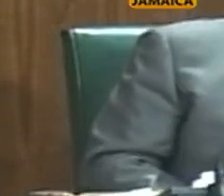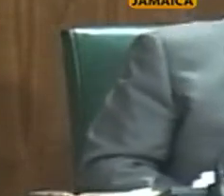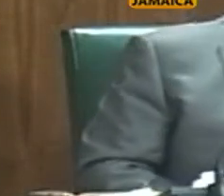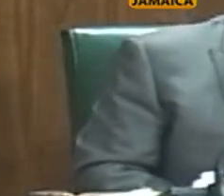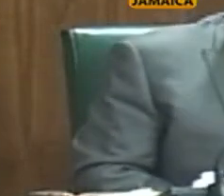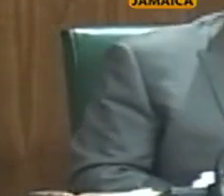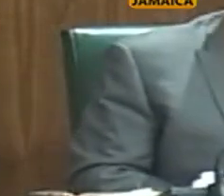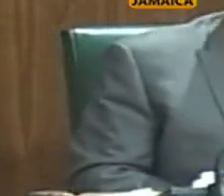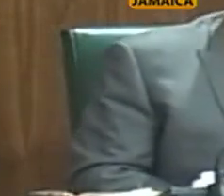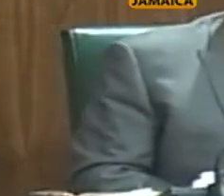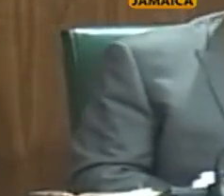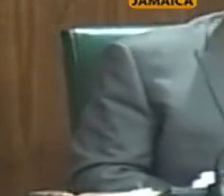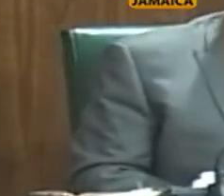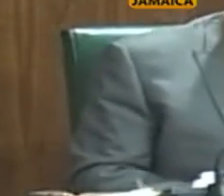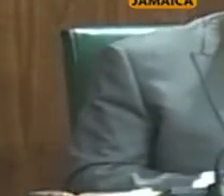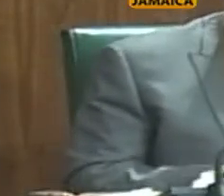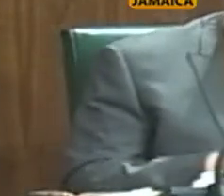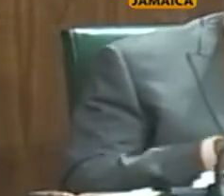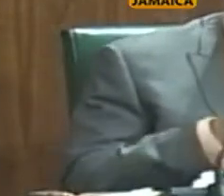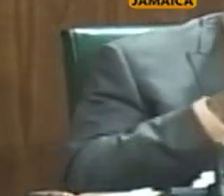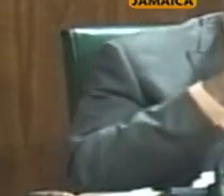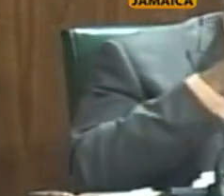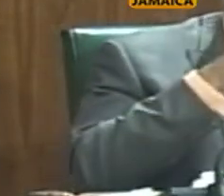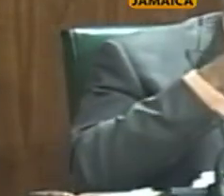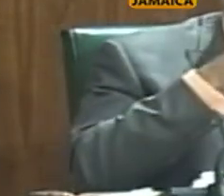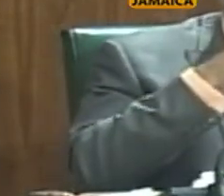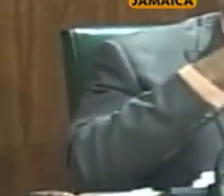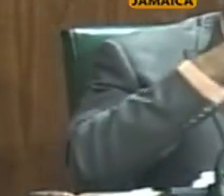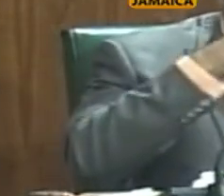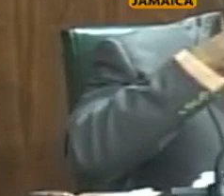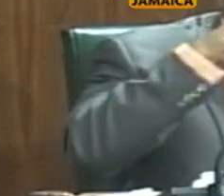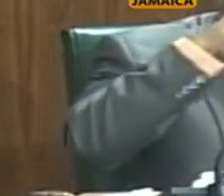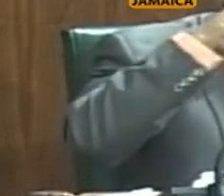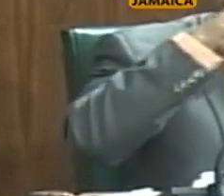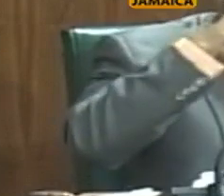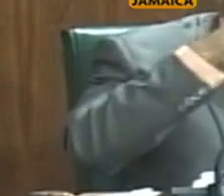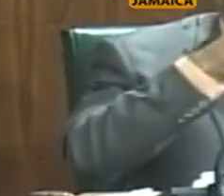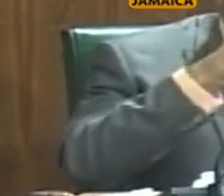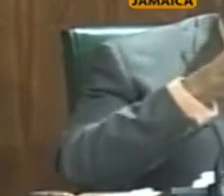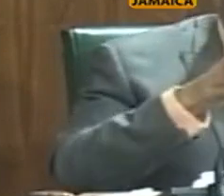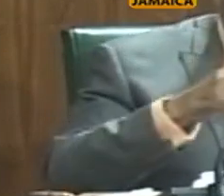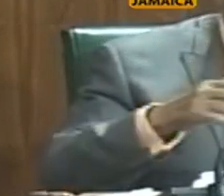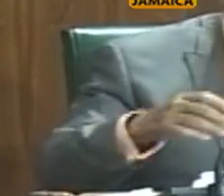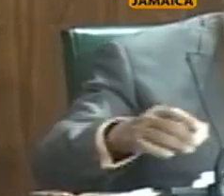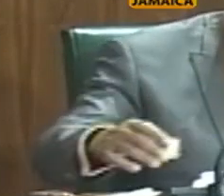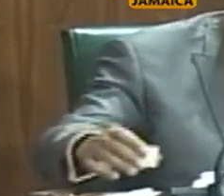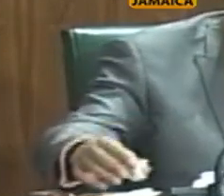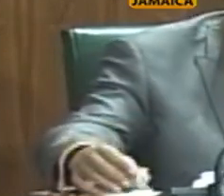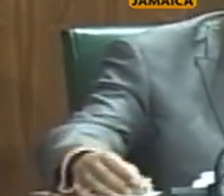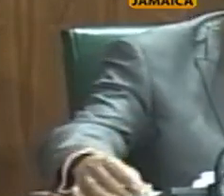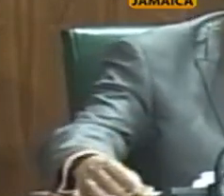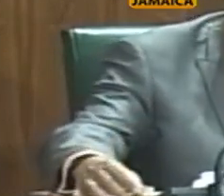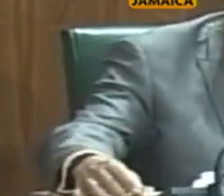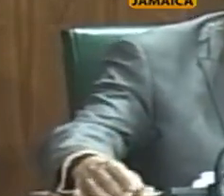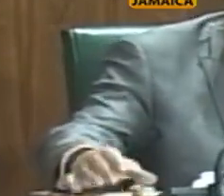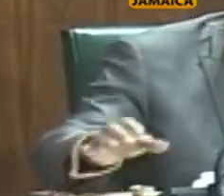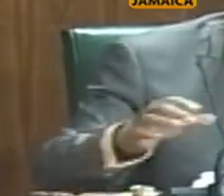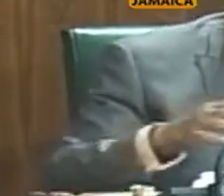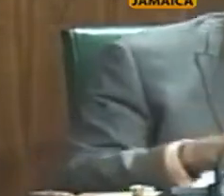House leader, acting minister, to withdraw his imputation. Nothing more, nothing